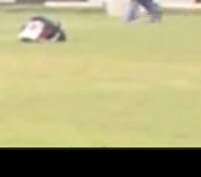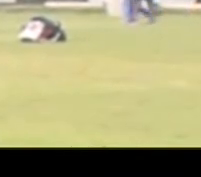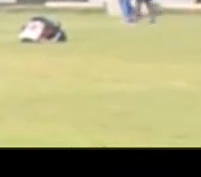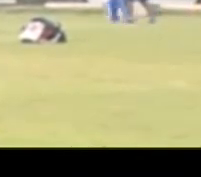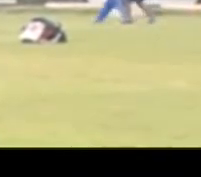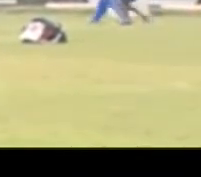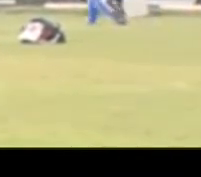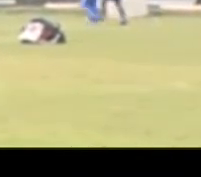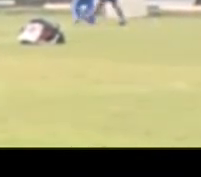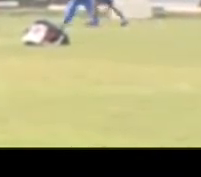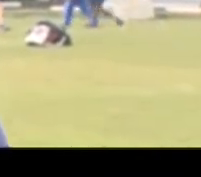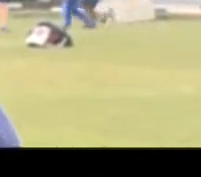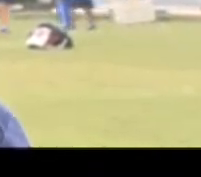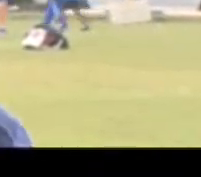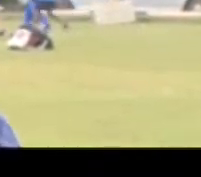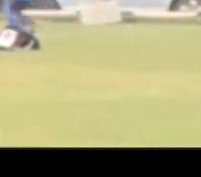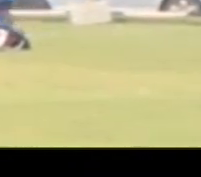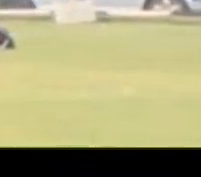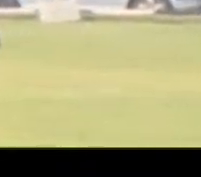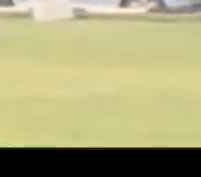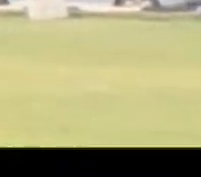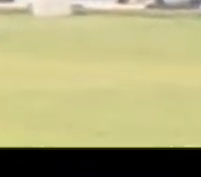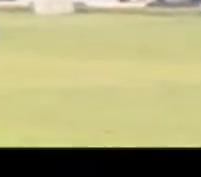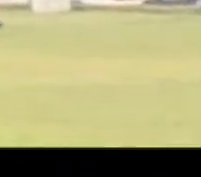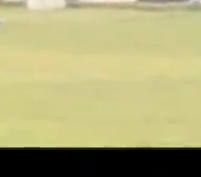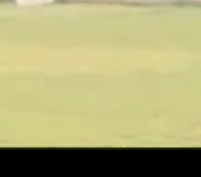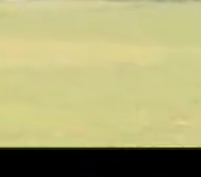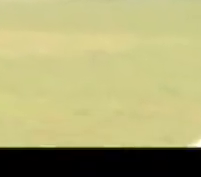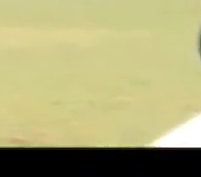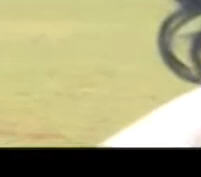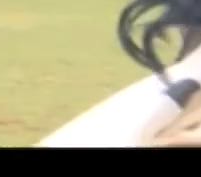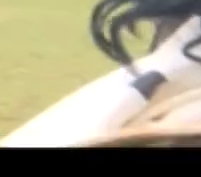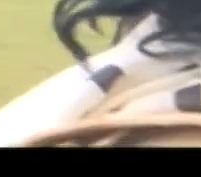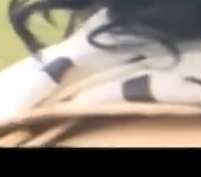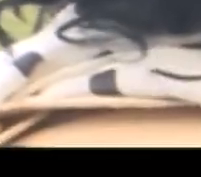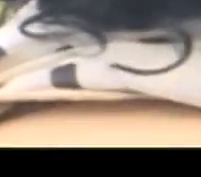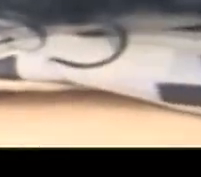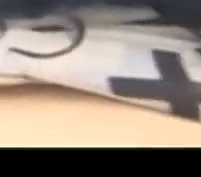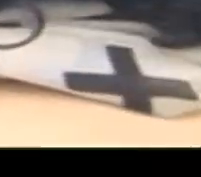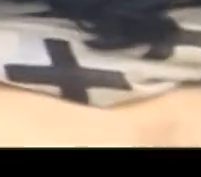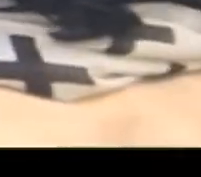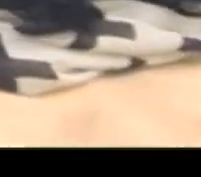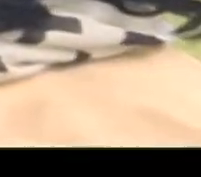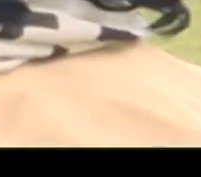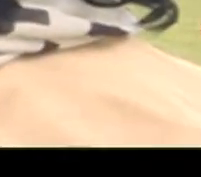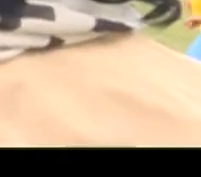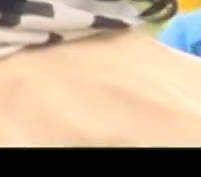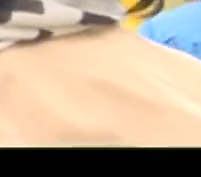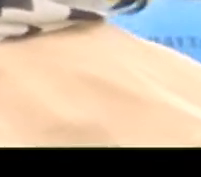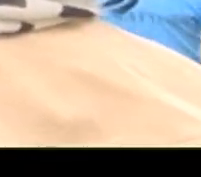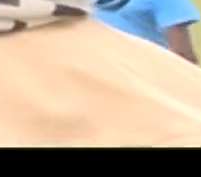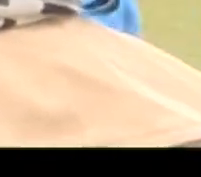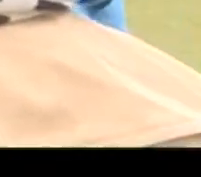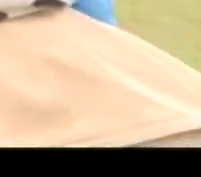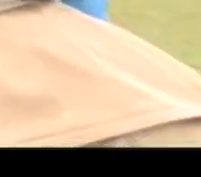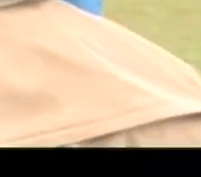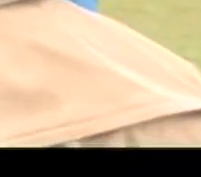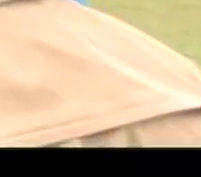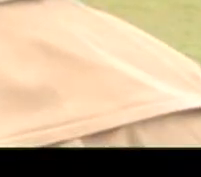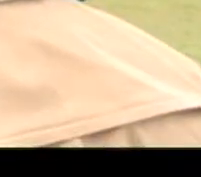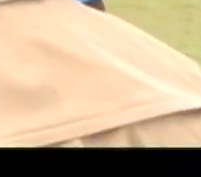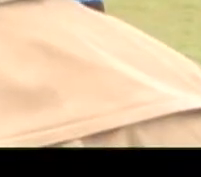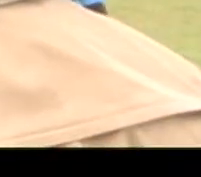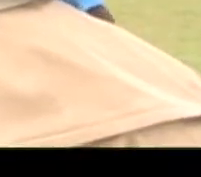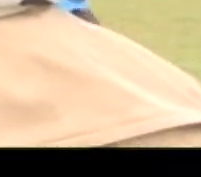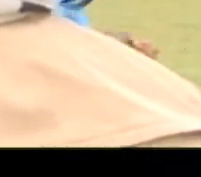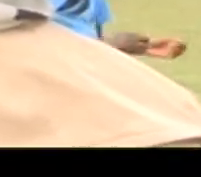to where he was and jumped off the fence, carried him. And then he was the one holding the World Cup when we win the World Cup